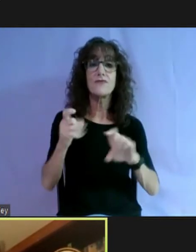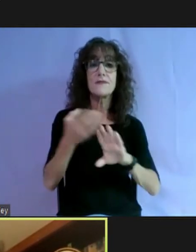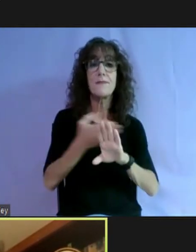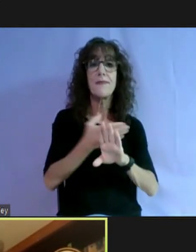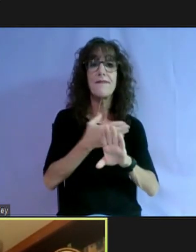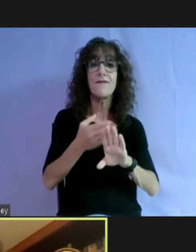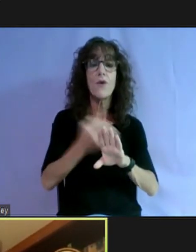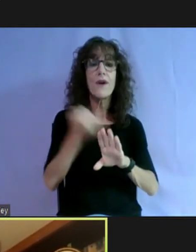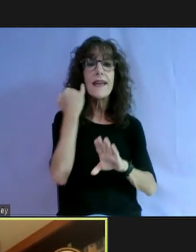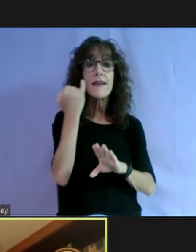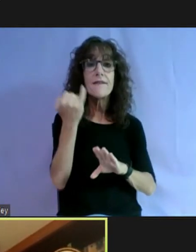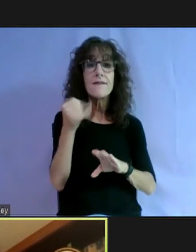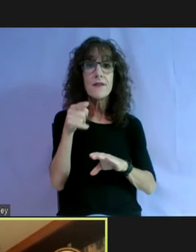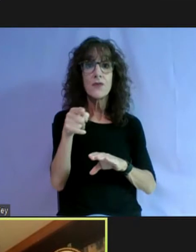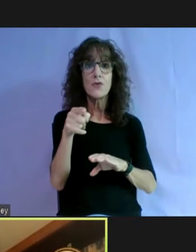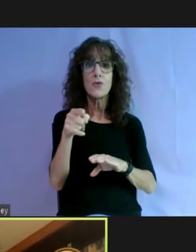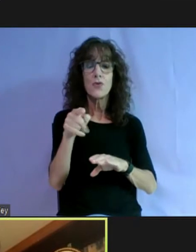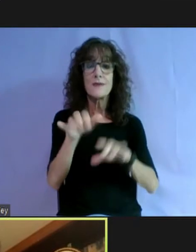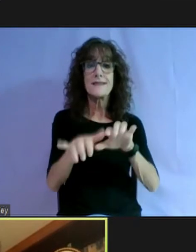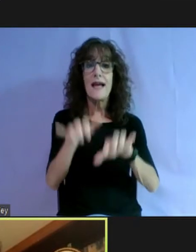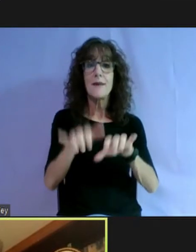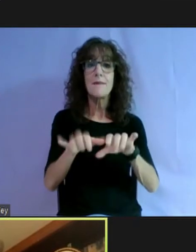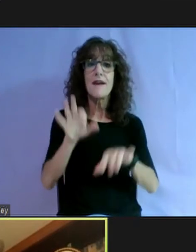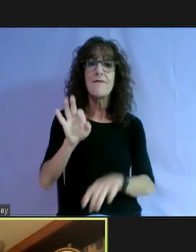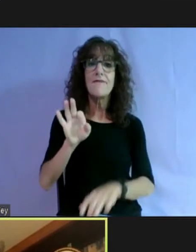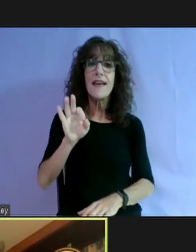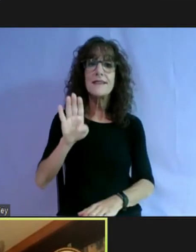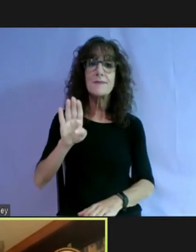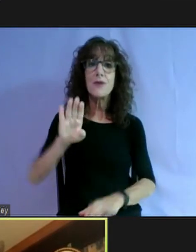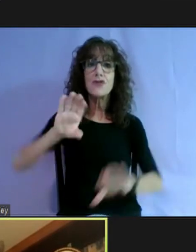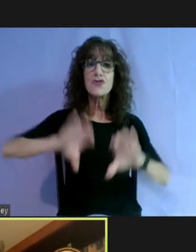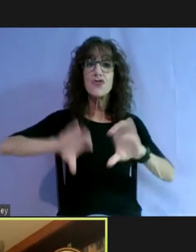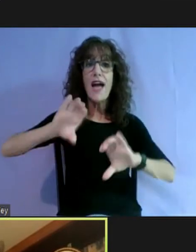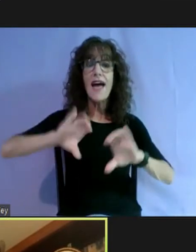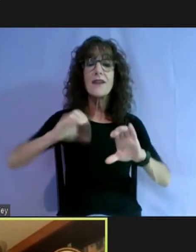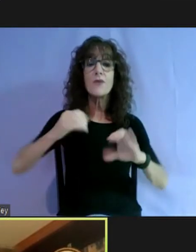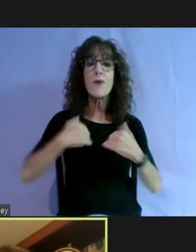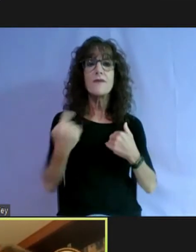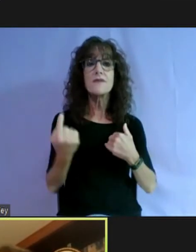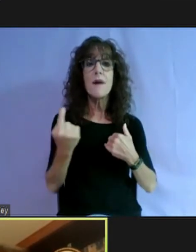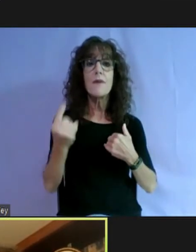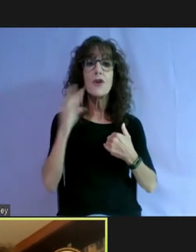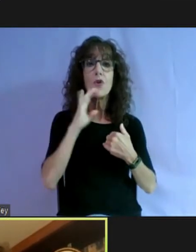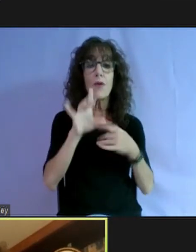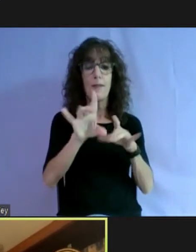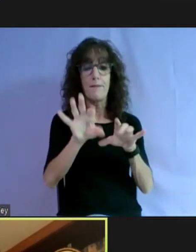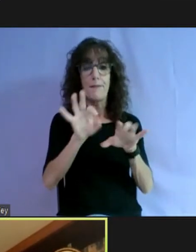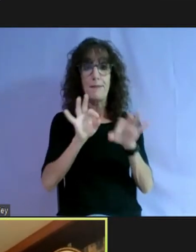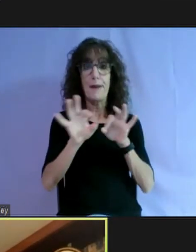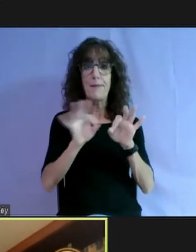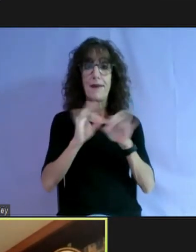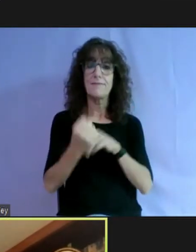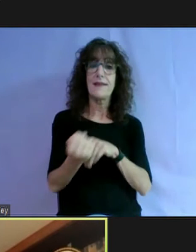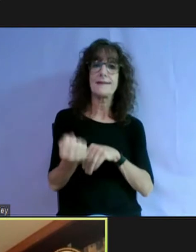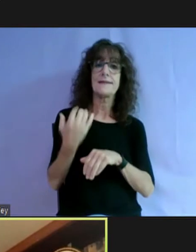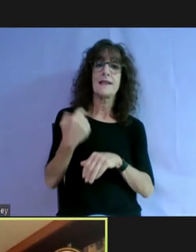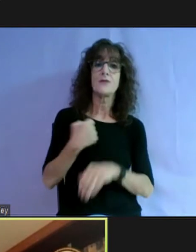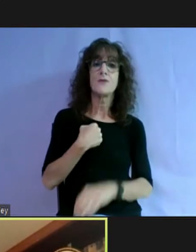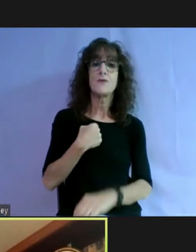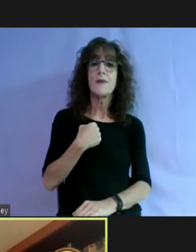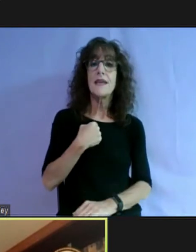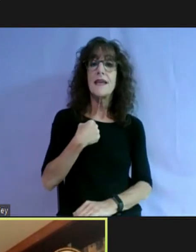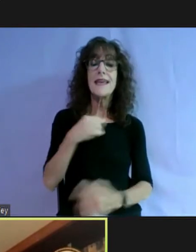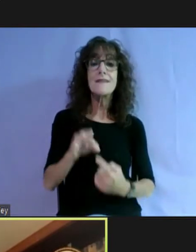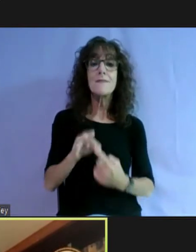put questions into the Facebook chat, we have somebody who will pull some of those and send them over, especially